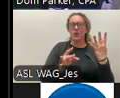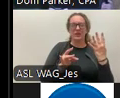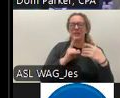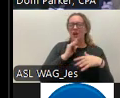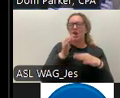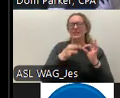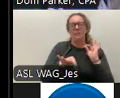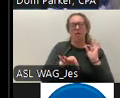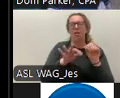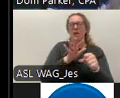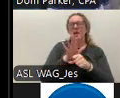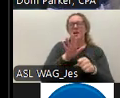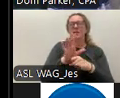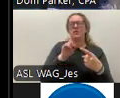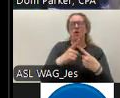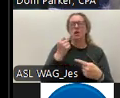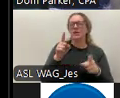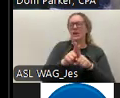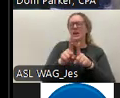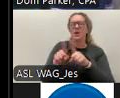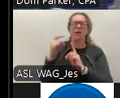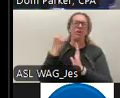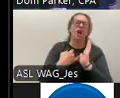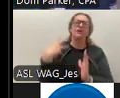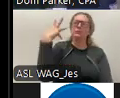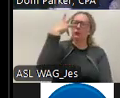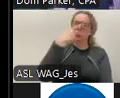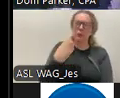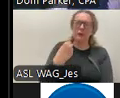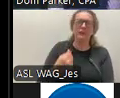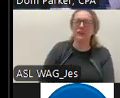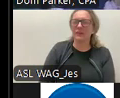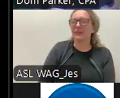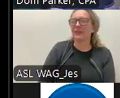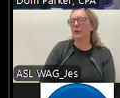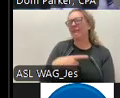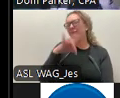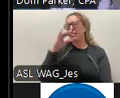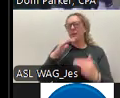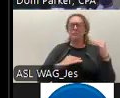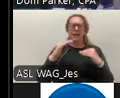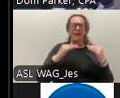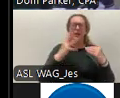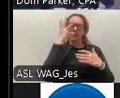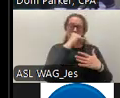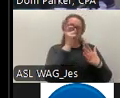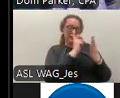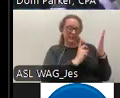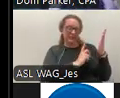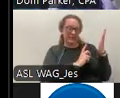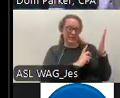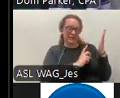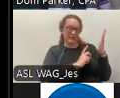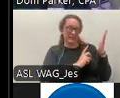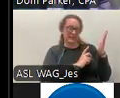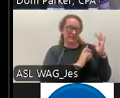simple enough to understand as well. And the art's beautiful. We need to just kind of find a balance between having your beautiful designs